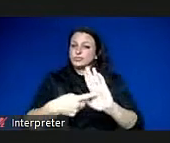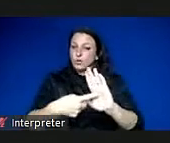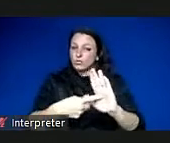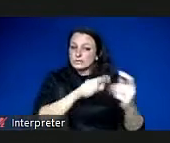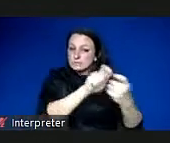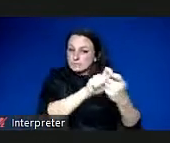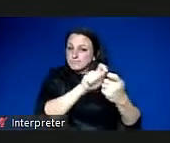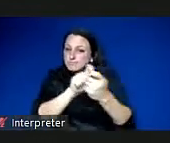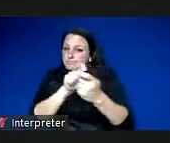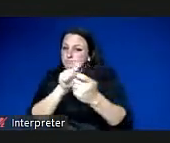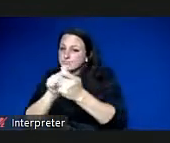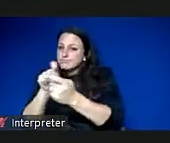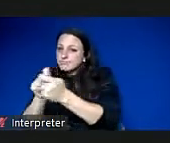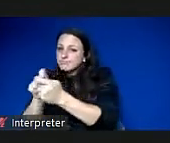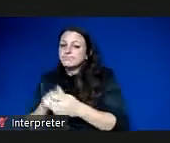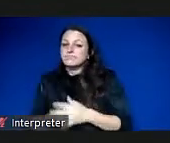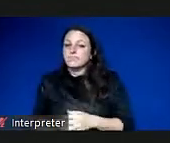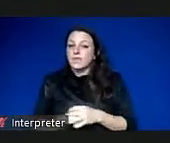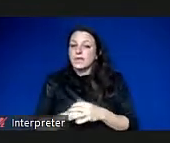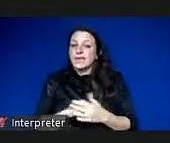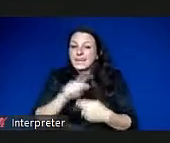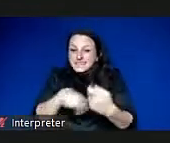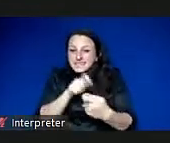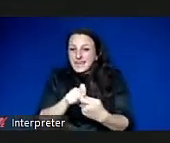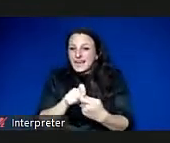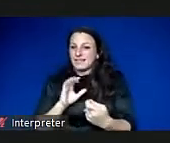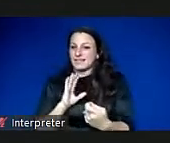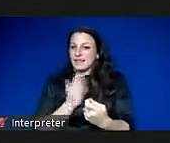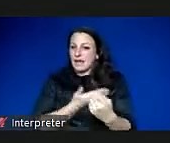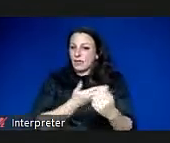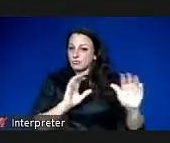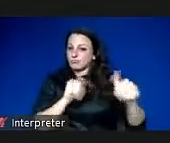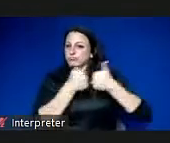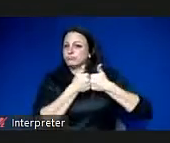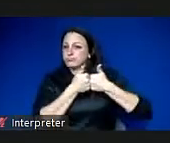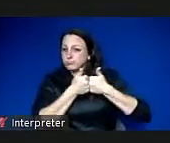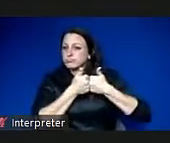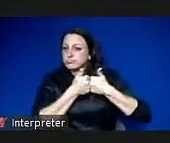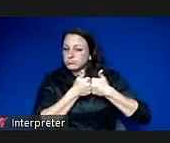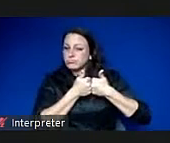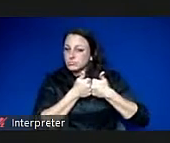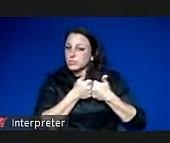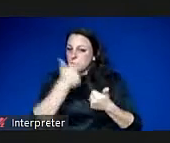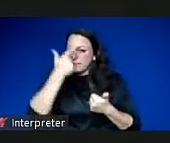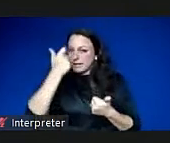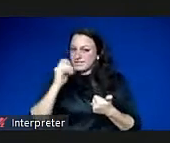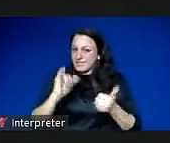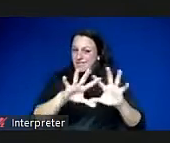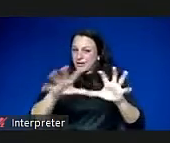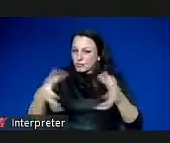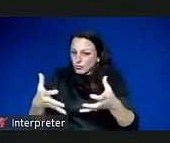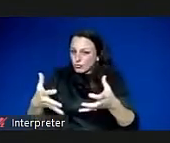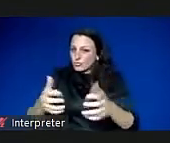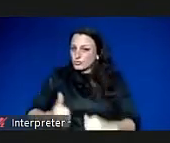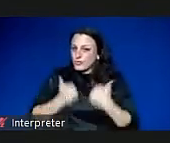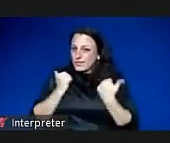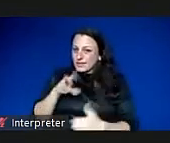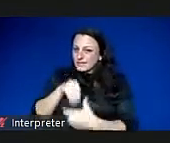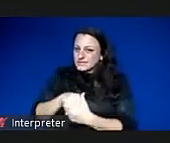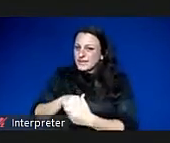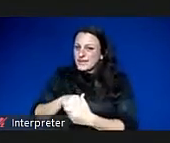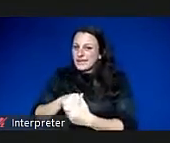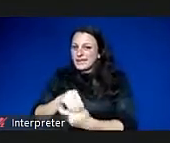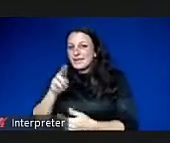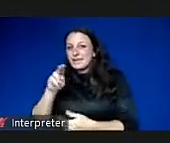specificity exactly what we have been up against in our work to protect this population. More than 15%